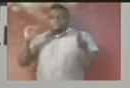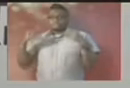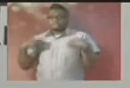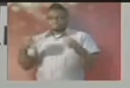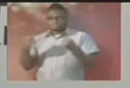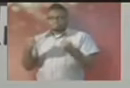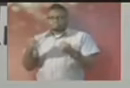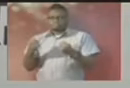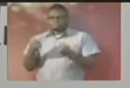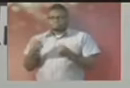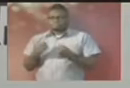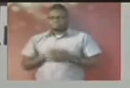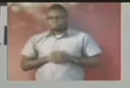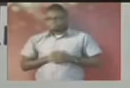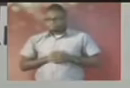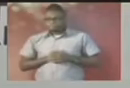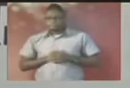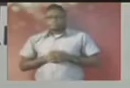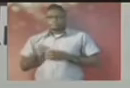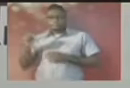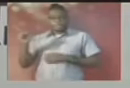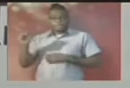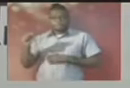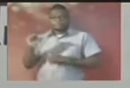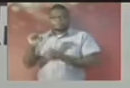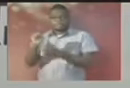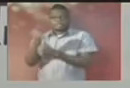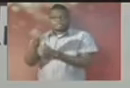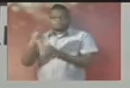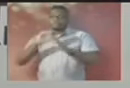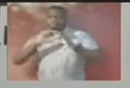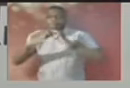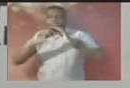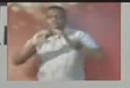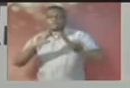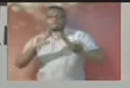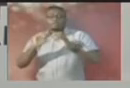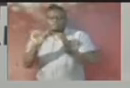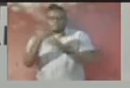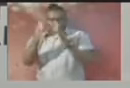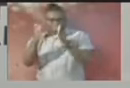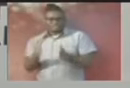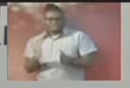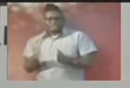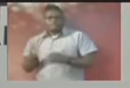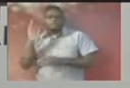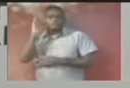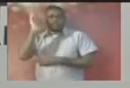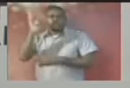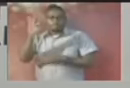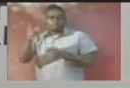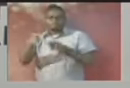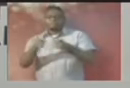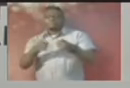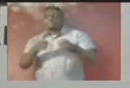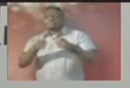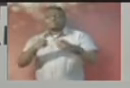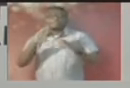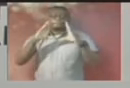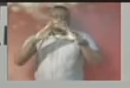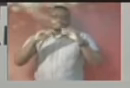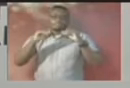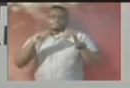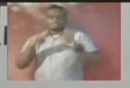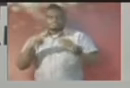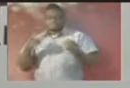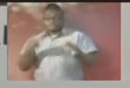Senior Corporate Communications Officer at the Ministry of Health, and your moderator for this morning's program. We begin with the